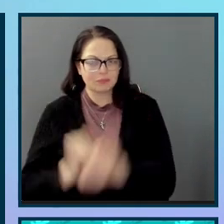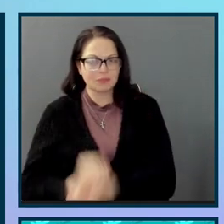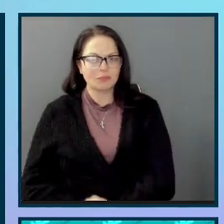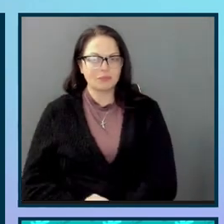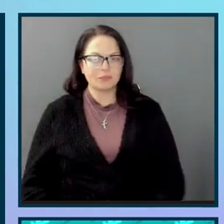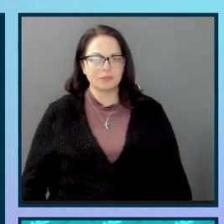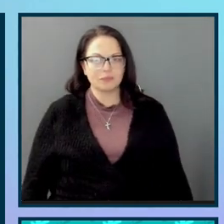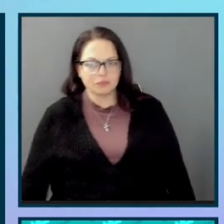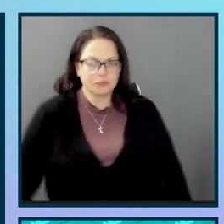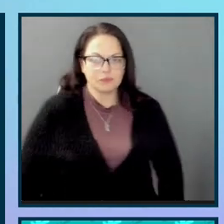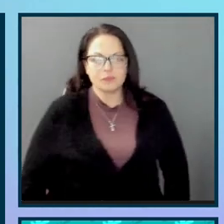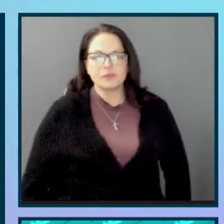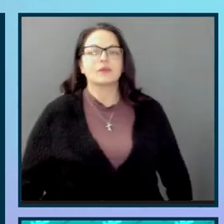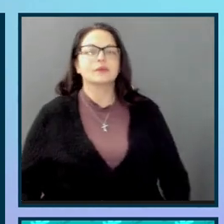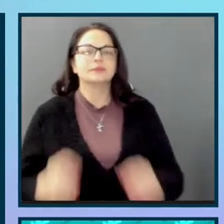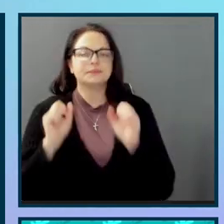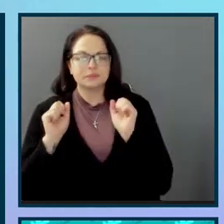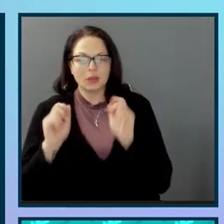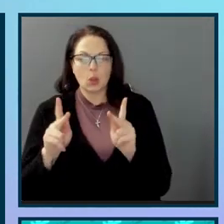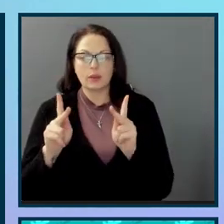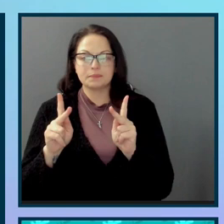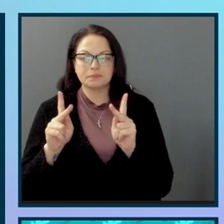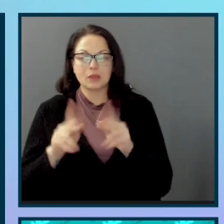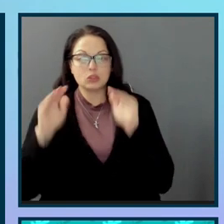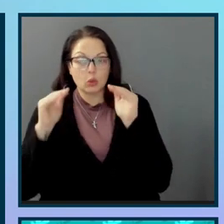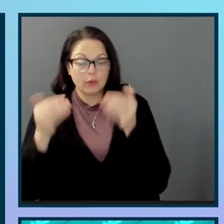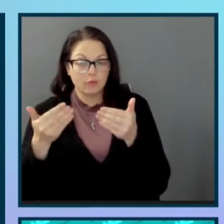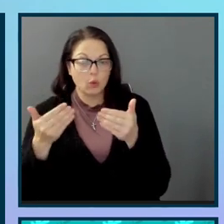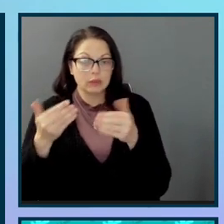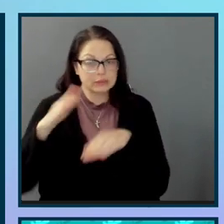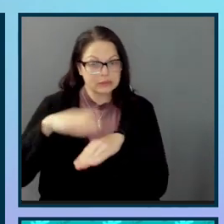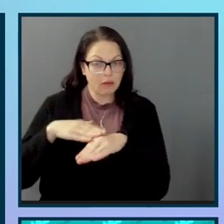Okay, so, okay, the focus is on the popover